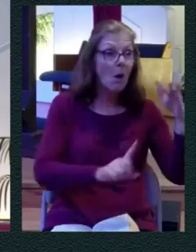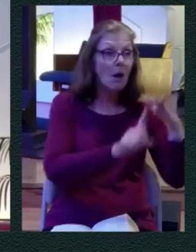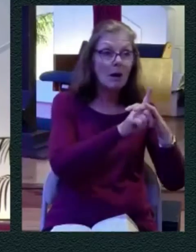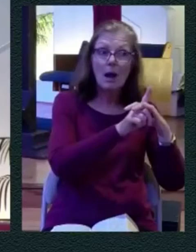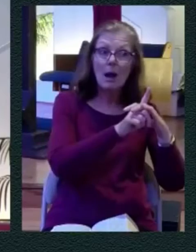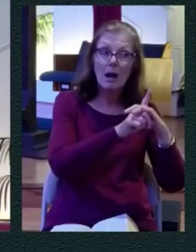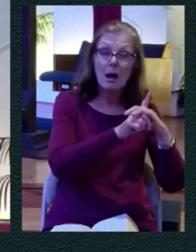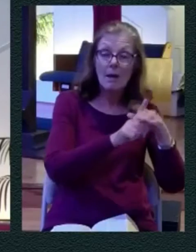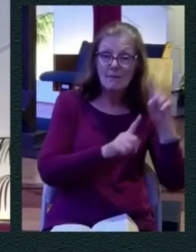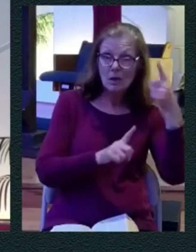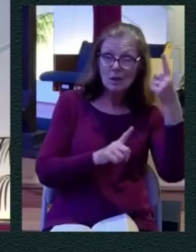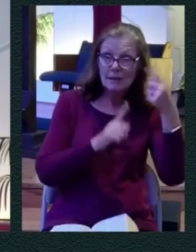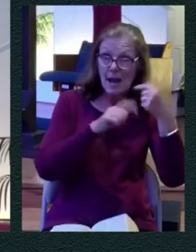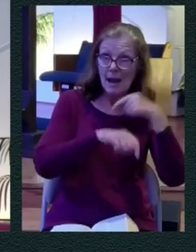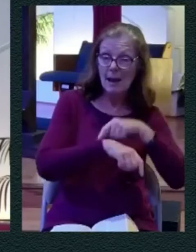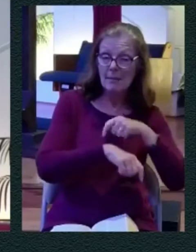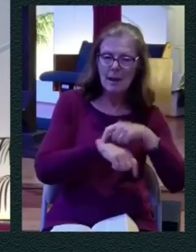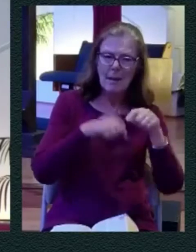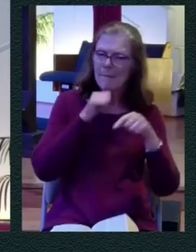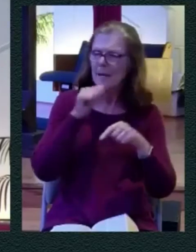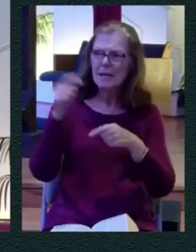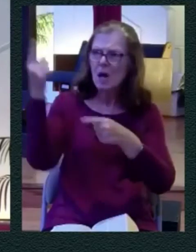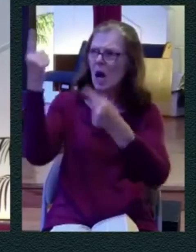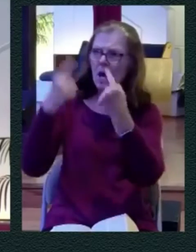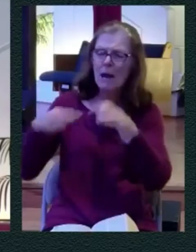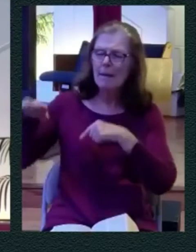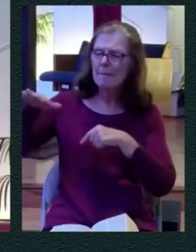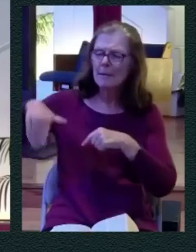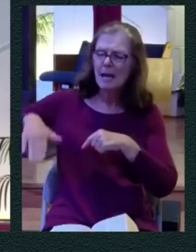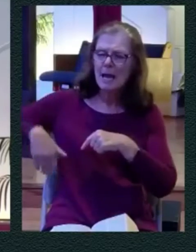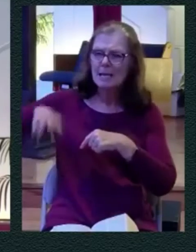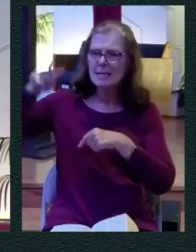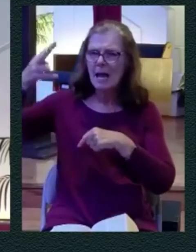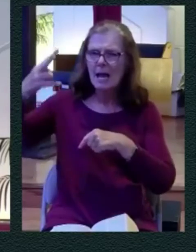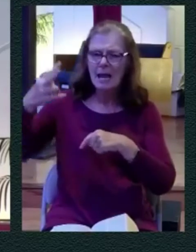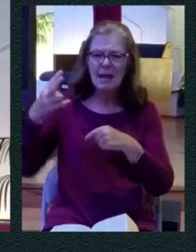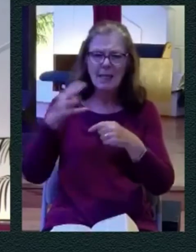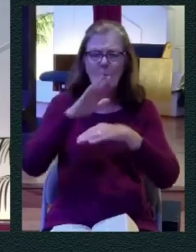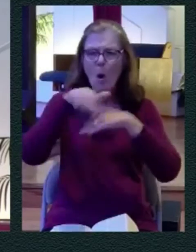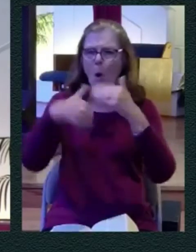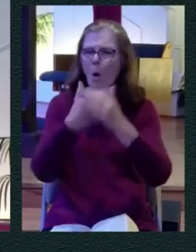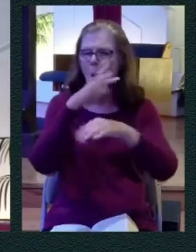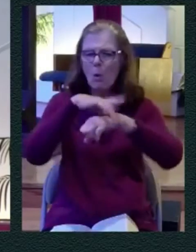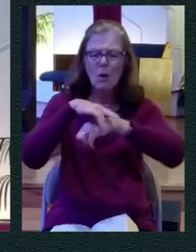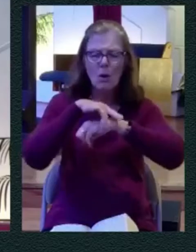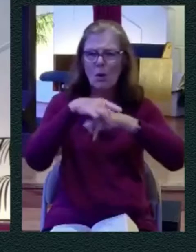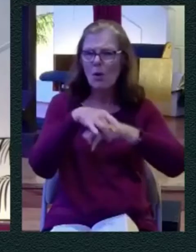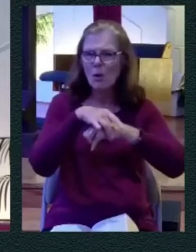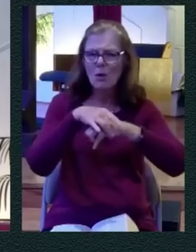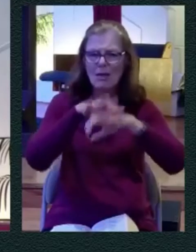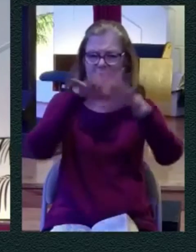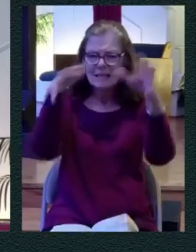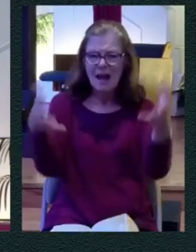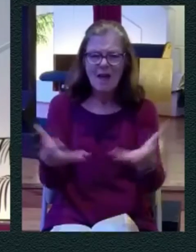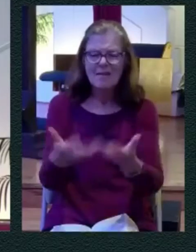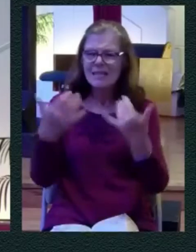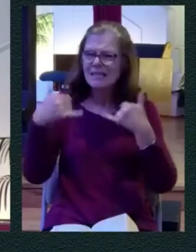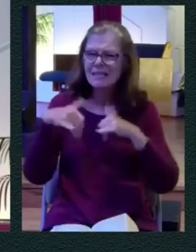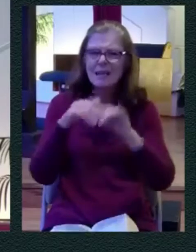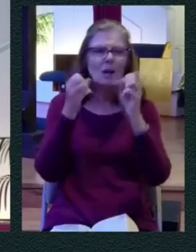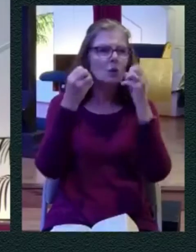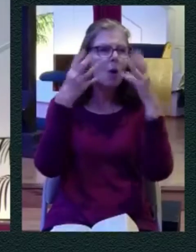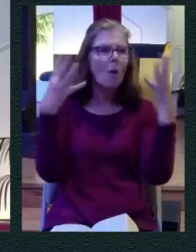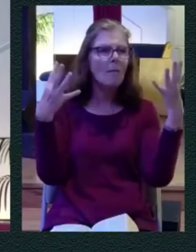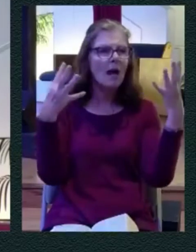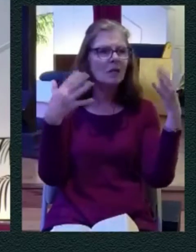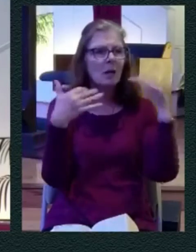yet, and the whole earth is still embroiled in terrible conflict. So they point to this idea